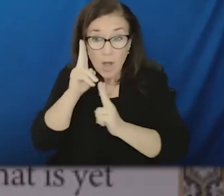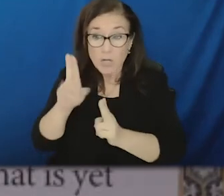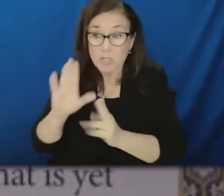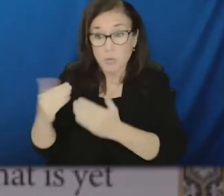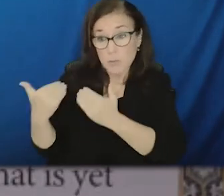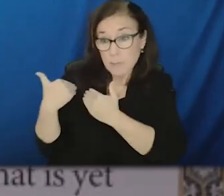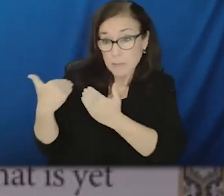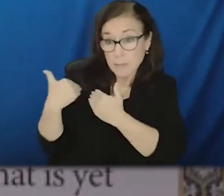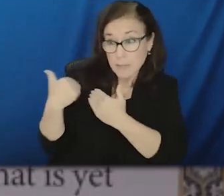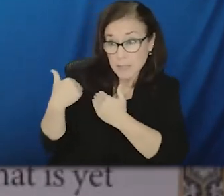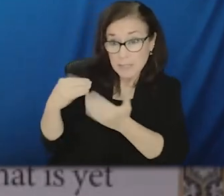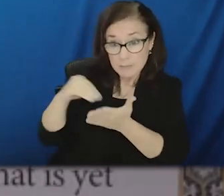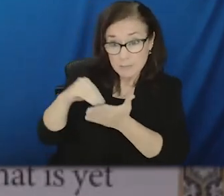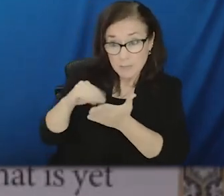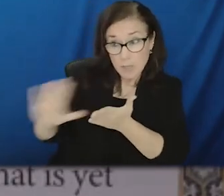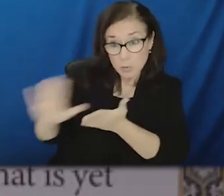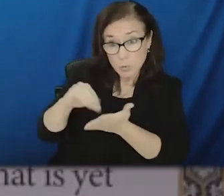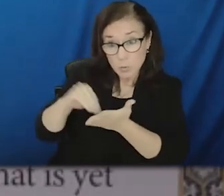out